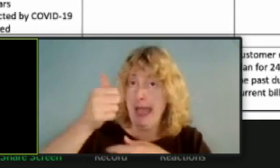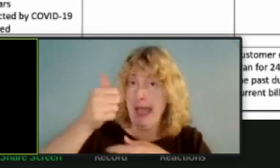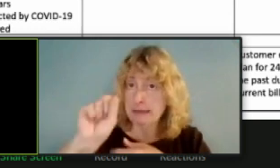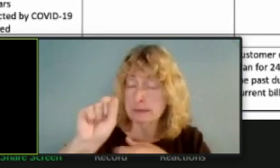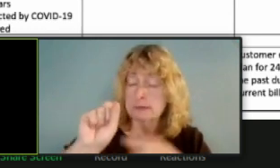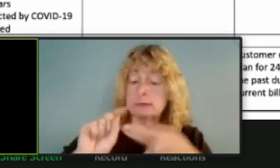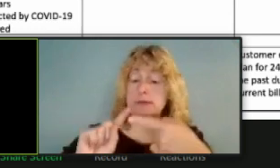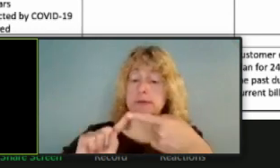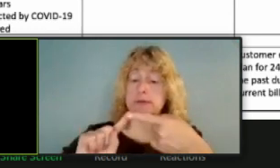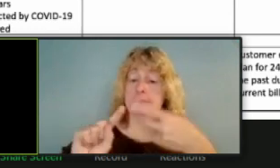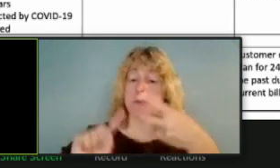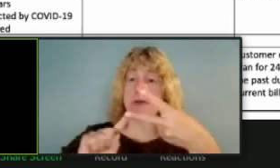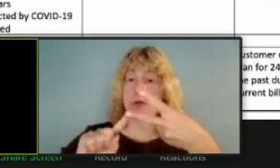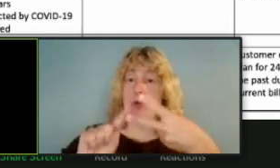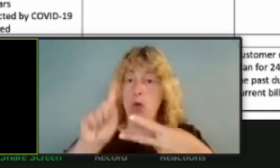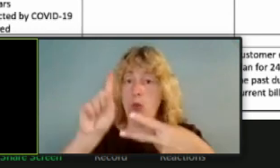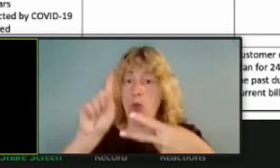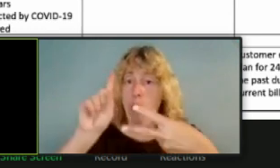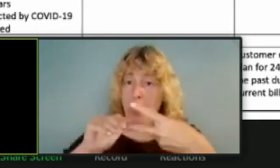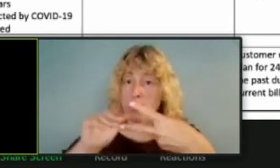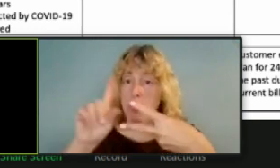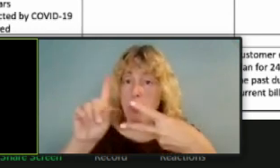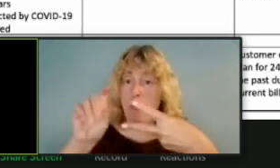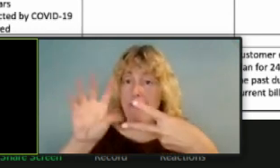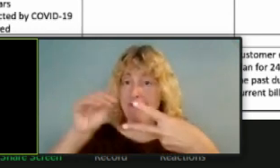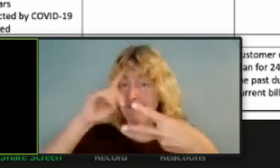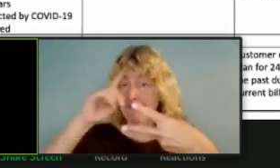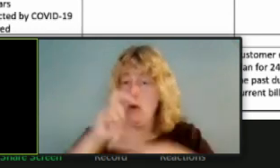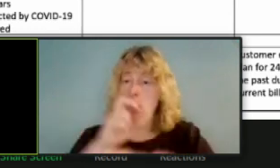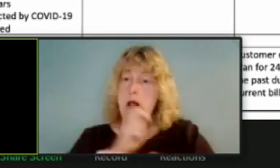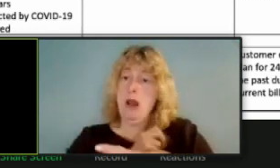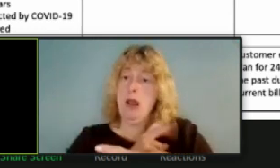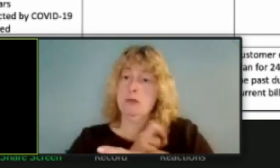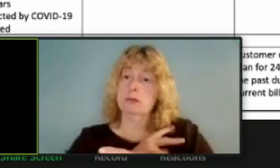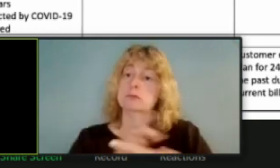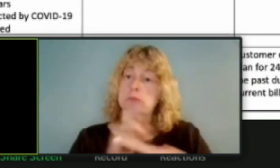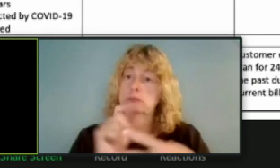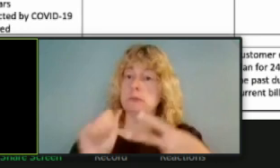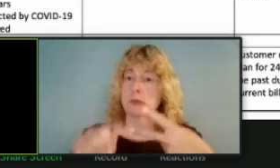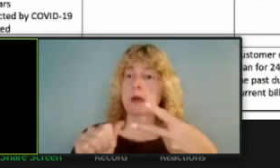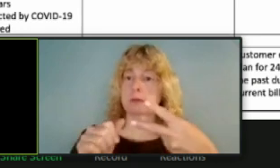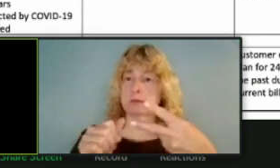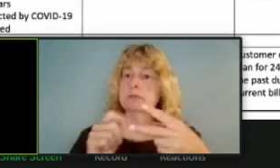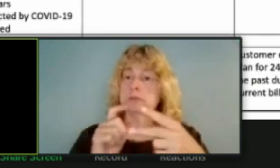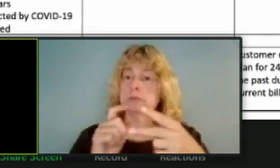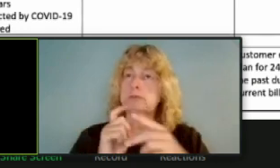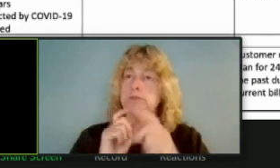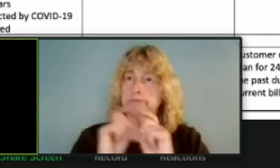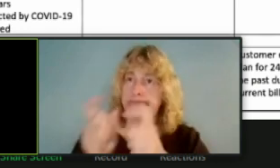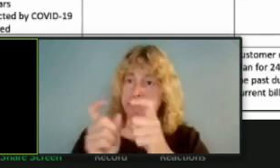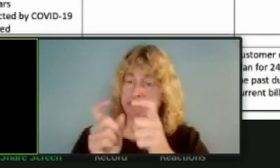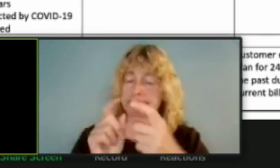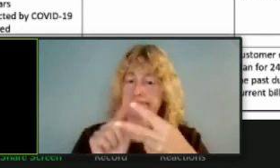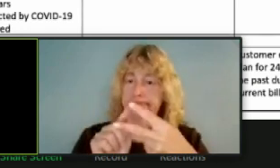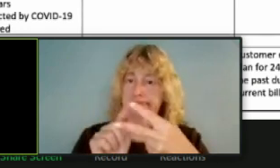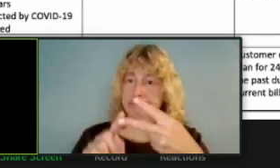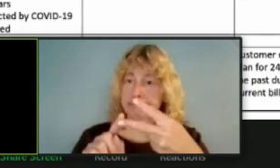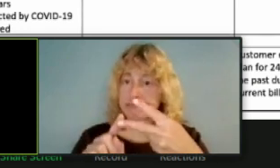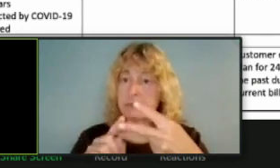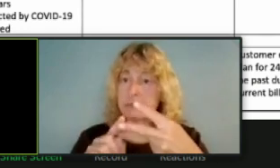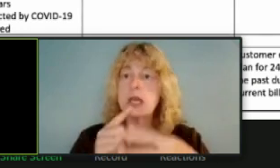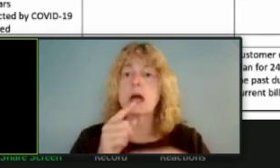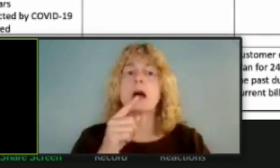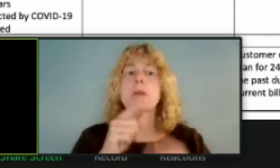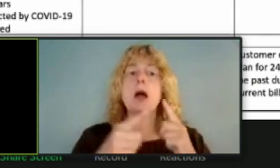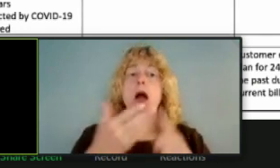towards your electric. Initially, when they started in October with their new fiscal year, they were saying, hey, if a customer comes once,